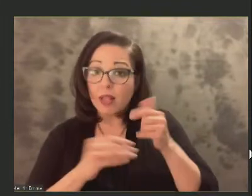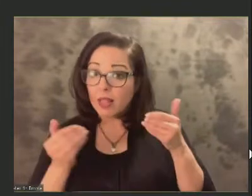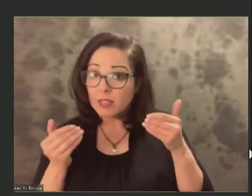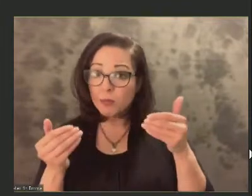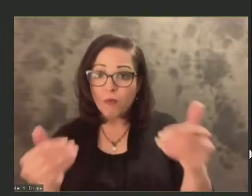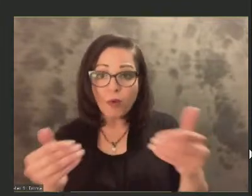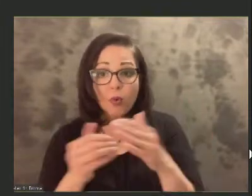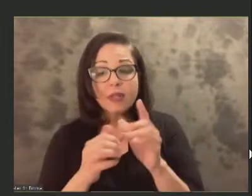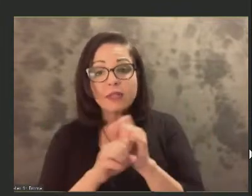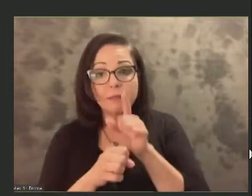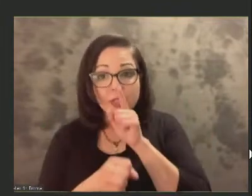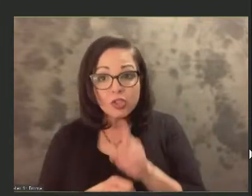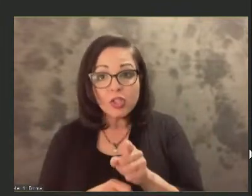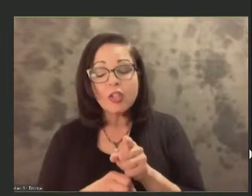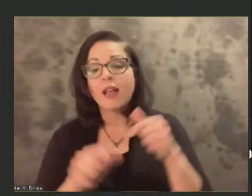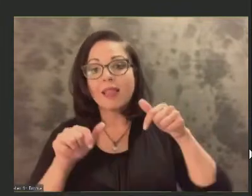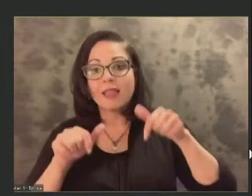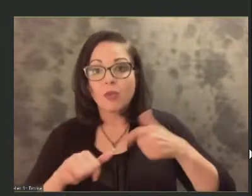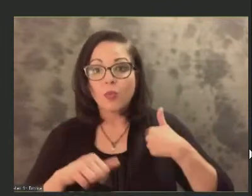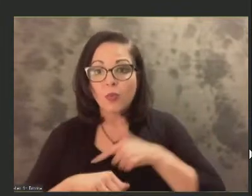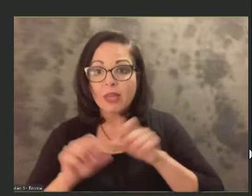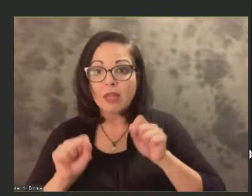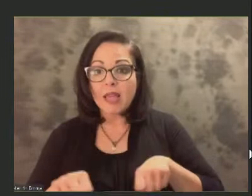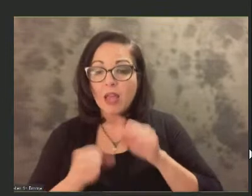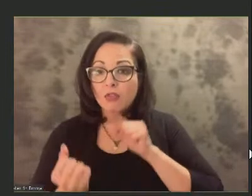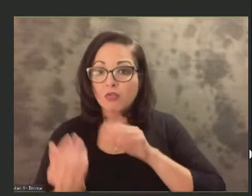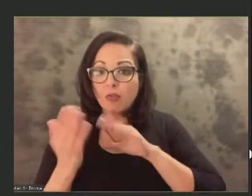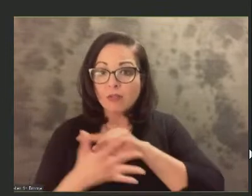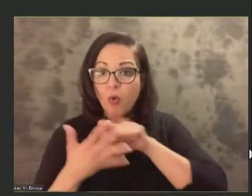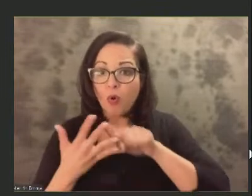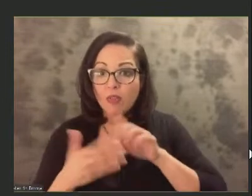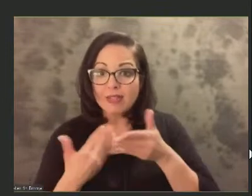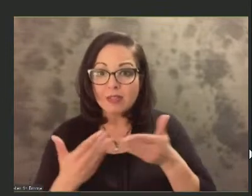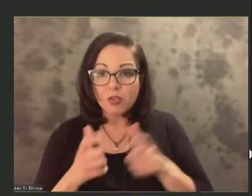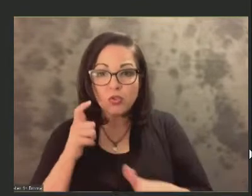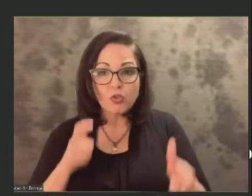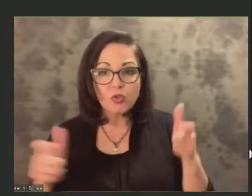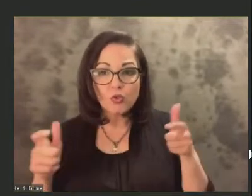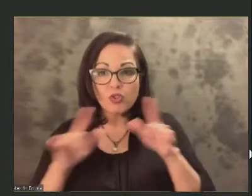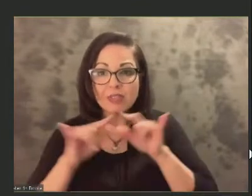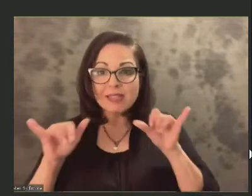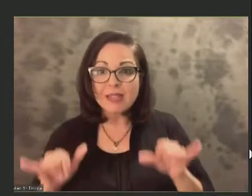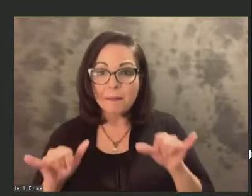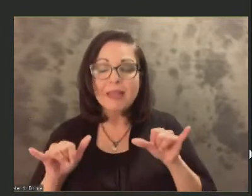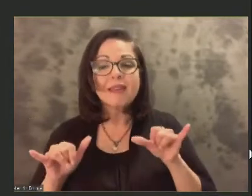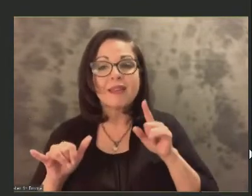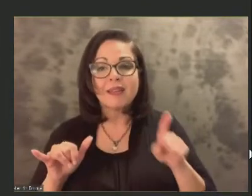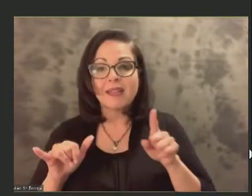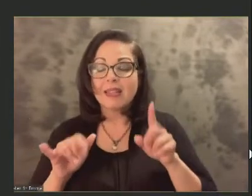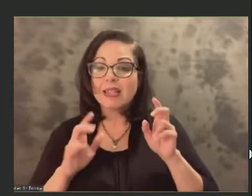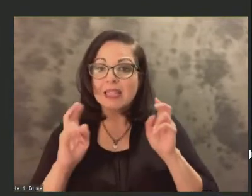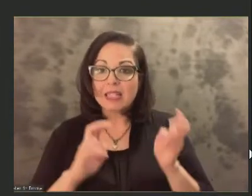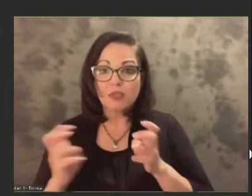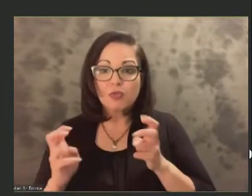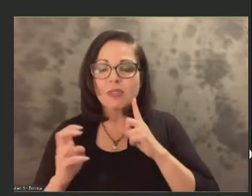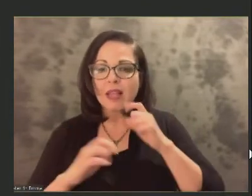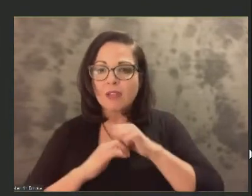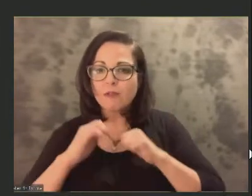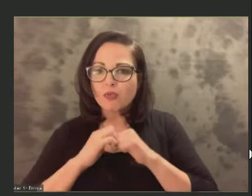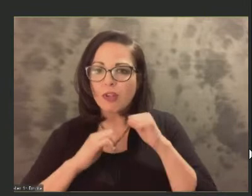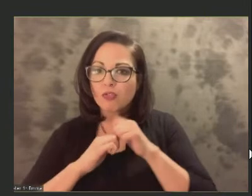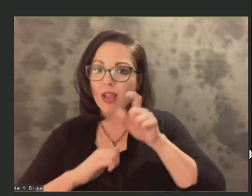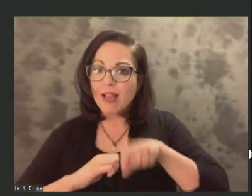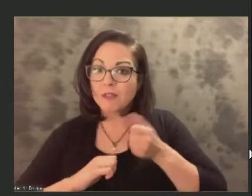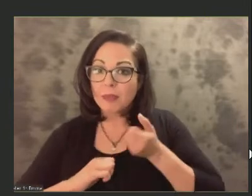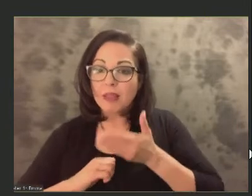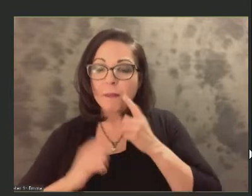and ensure that we're able to address all these huge systemic issues. And so that infrastructure needs to be there. Many states and the